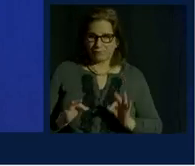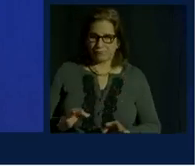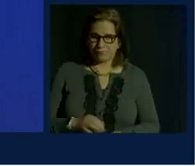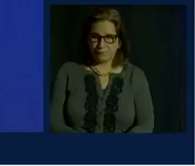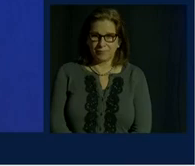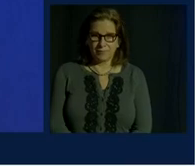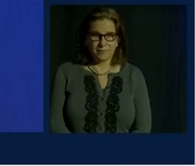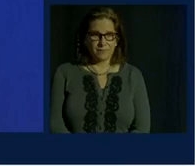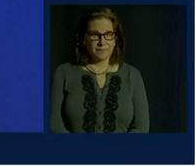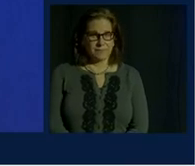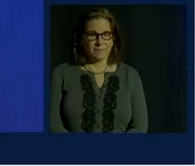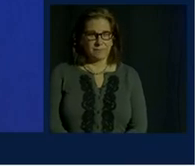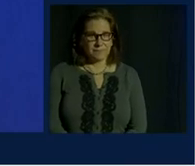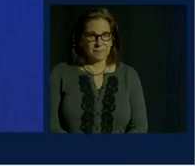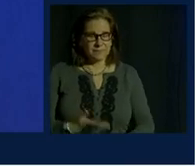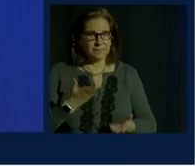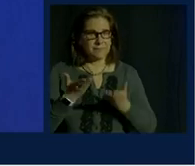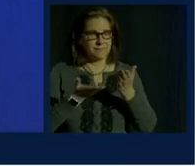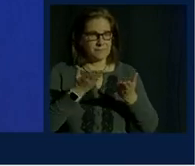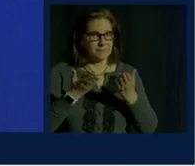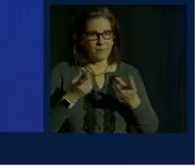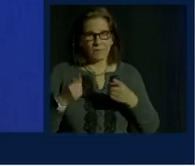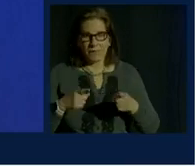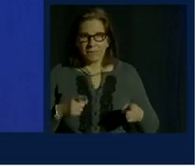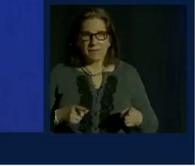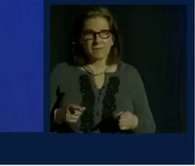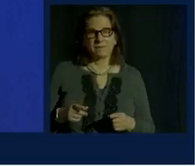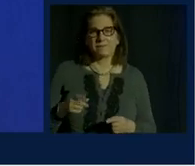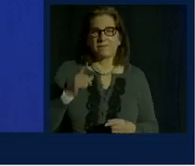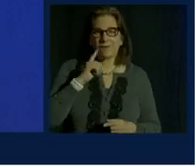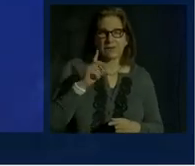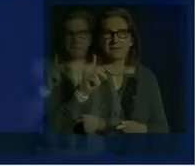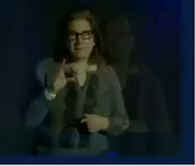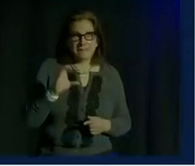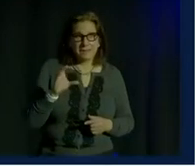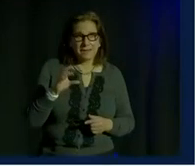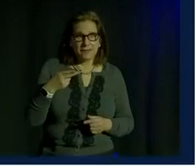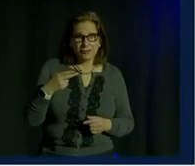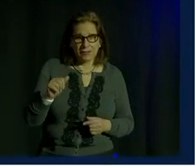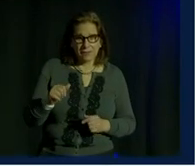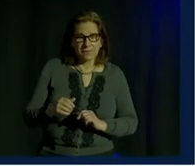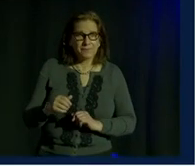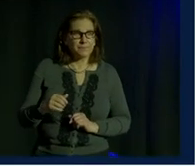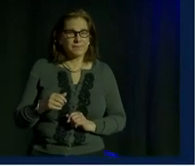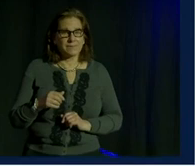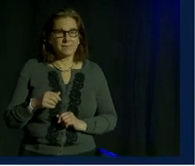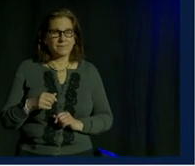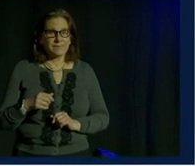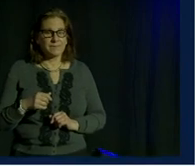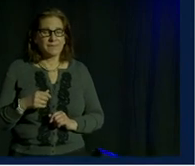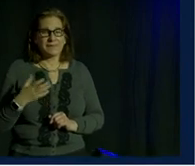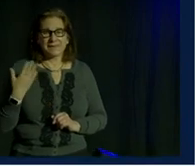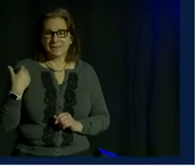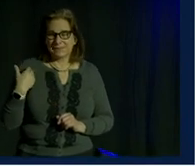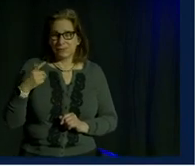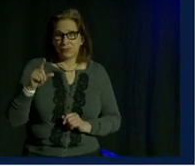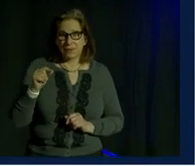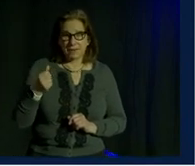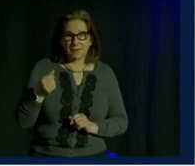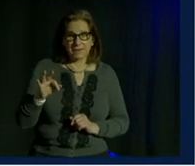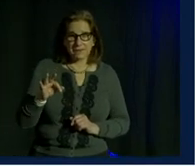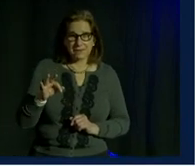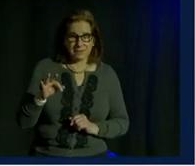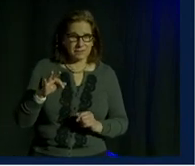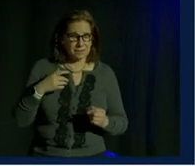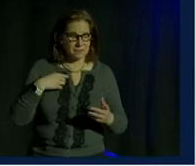and bid opportunities at the DCHA. As you may know, in 2019, we unveiled the DCHA's transformation plan. Our